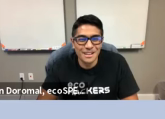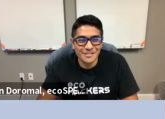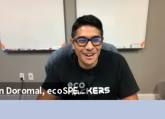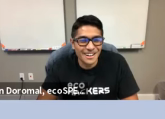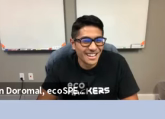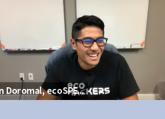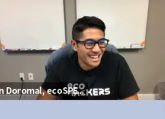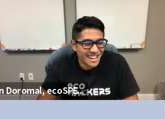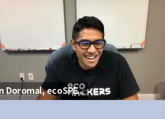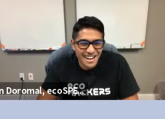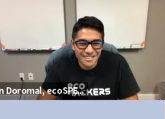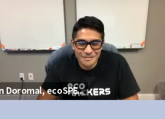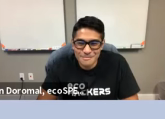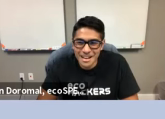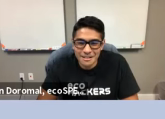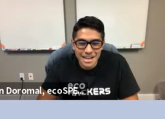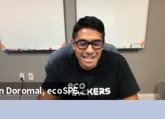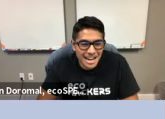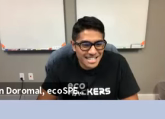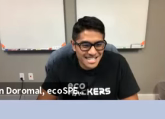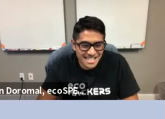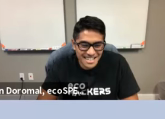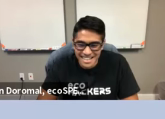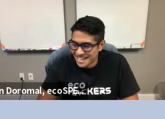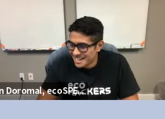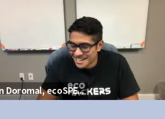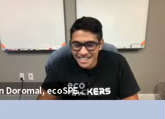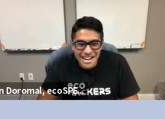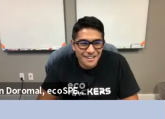for the weak of heart. There will be a lot of late nights,